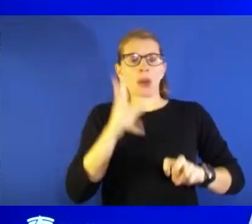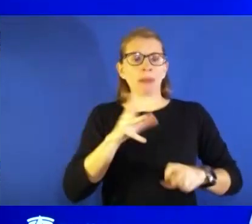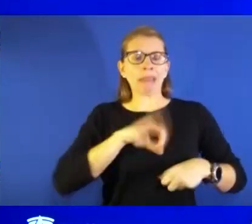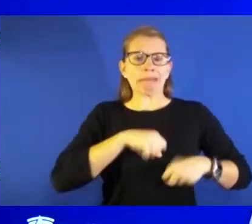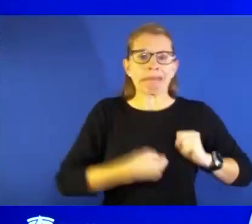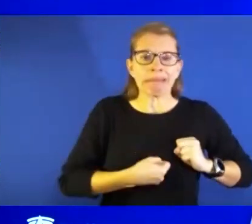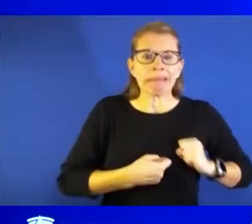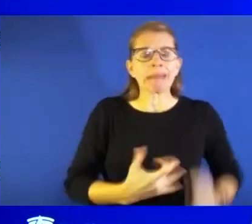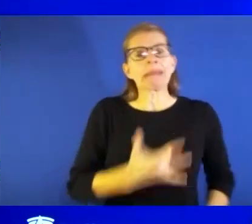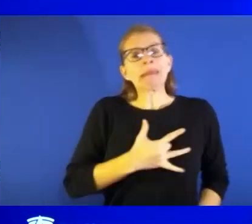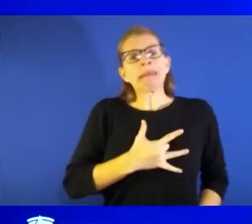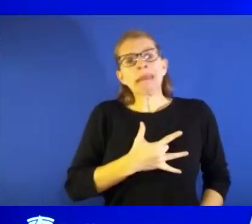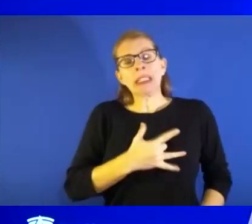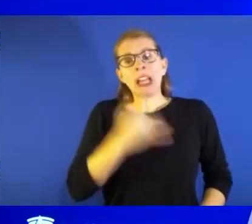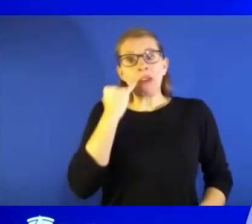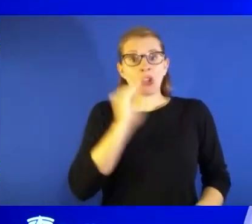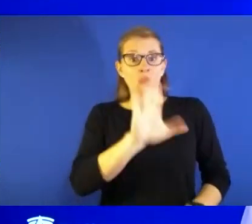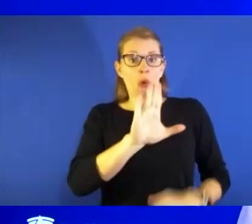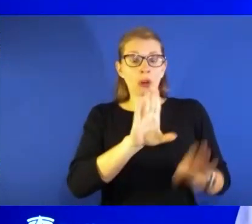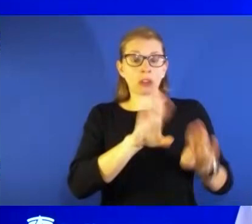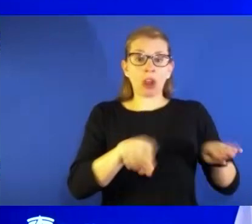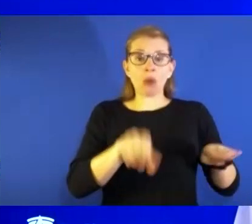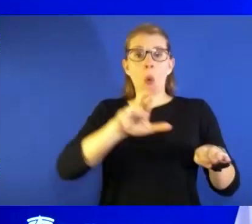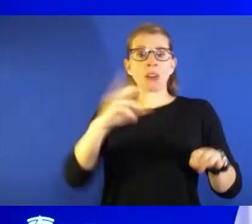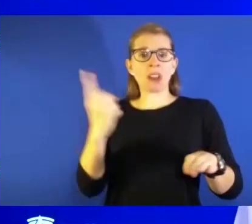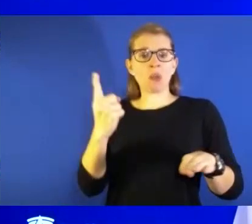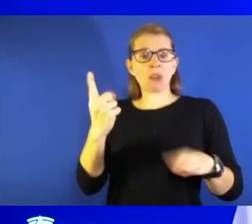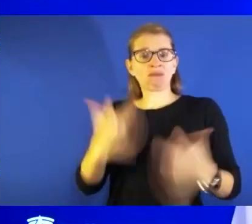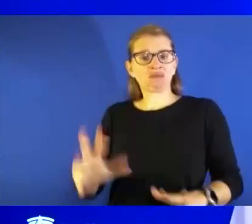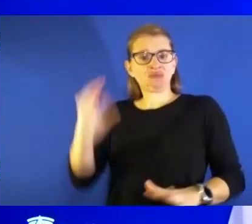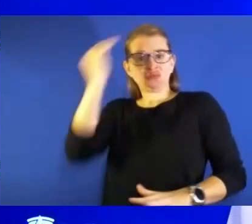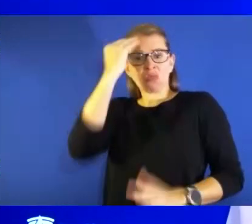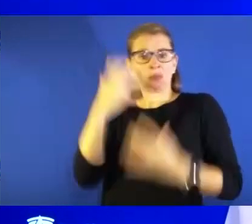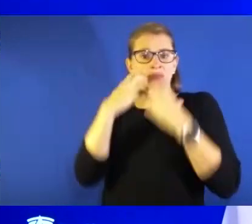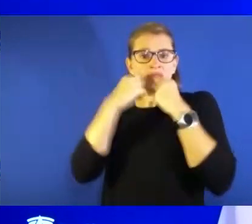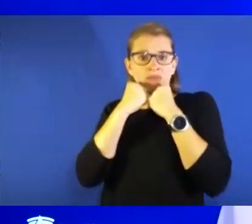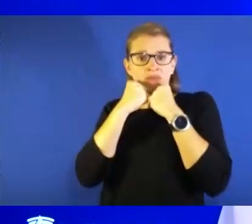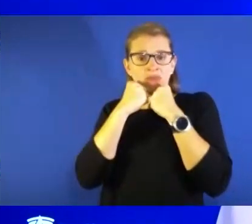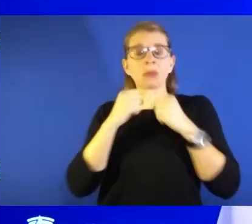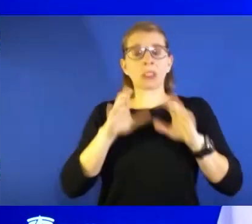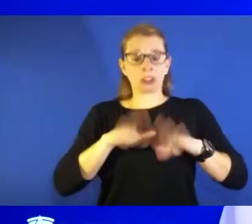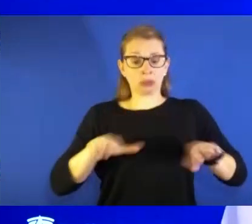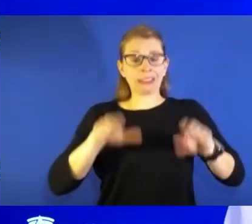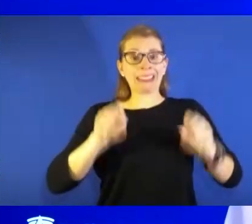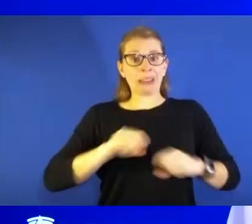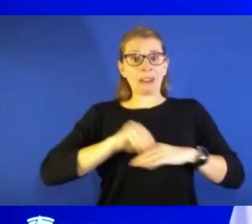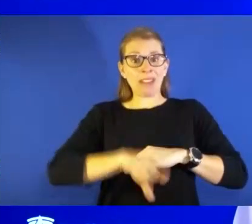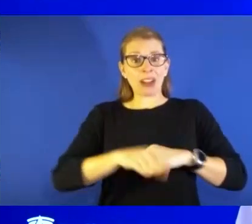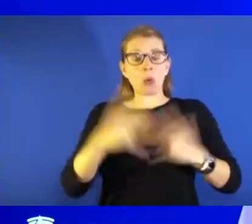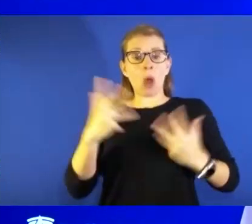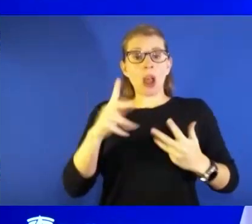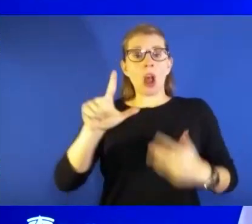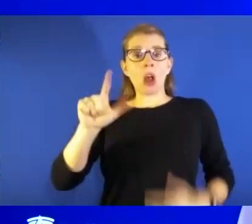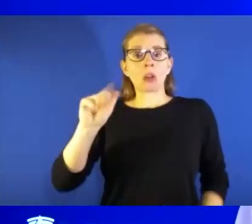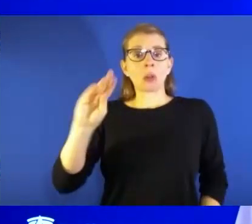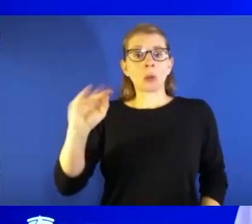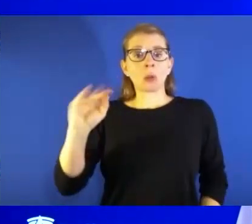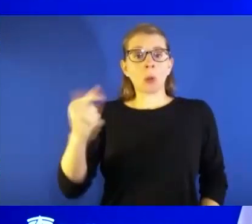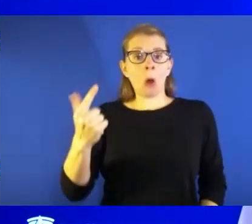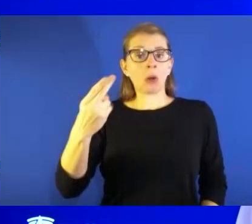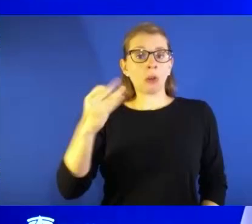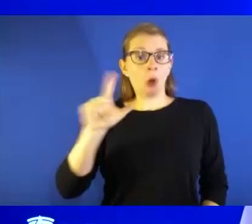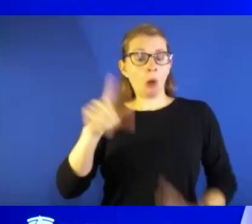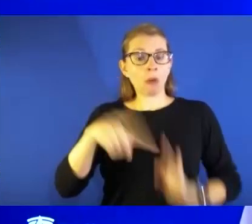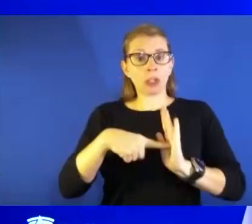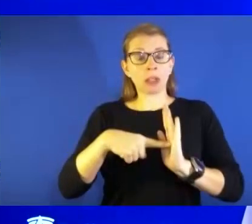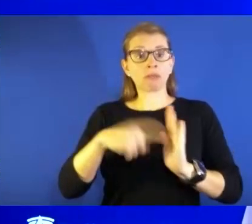somebody you knew. So I think that's good. We also know children can be affected by long haul syndrome, and we do have good data to show that